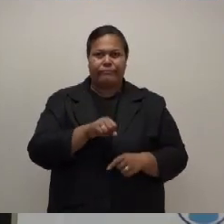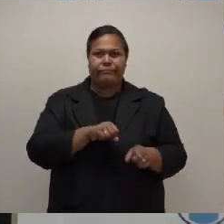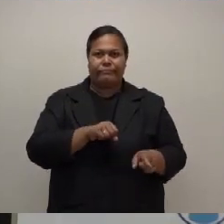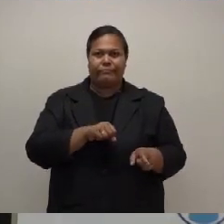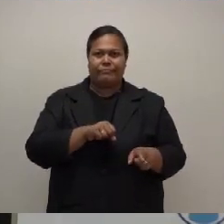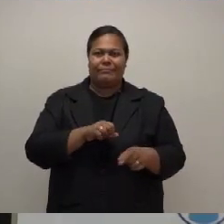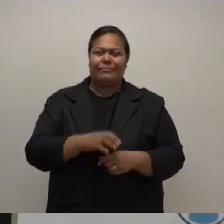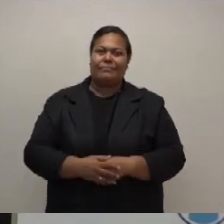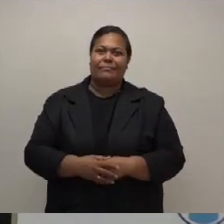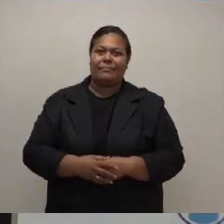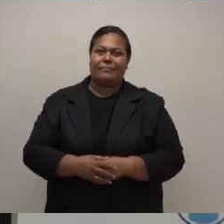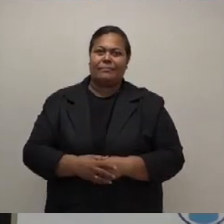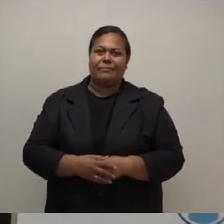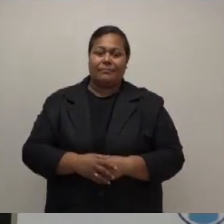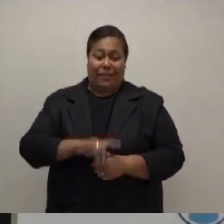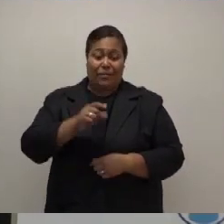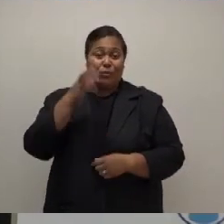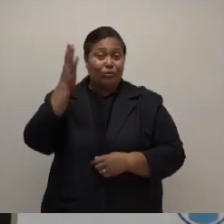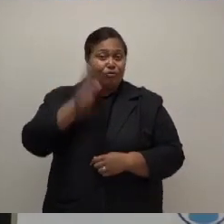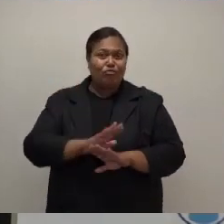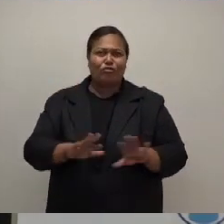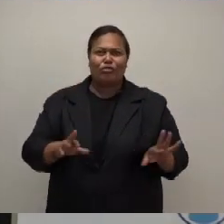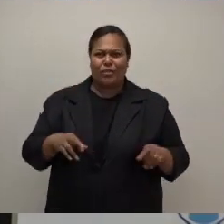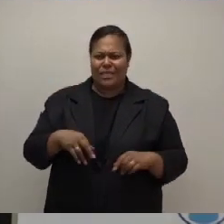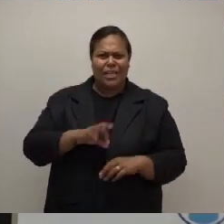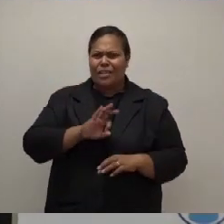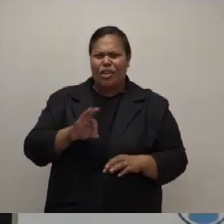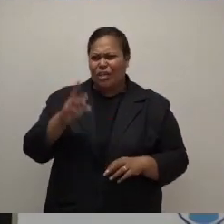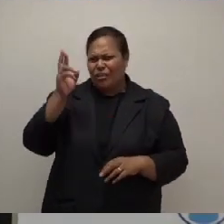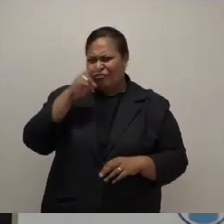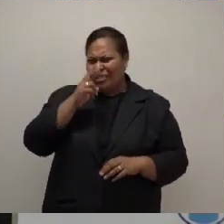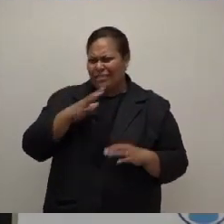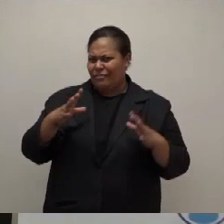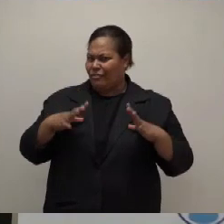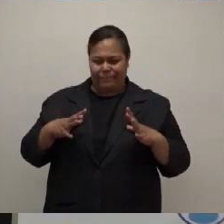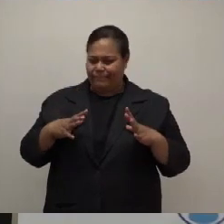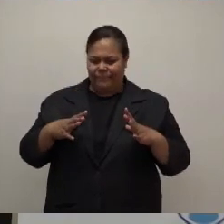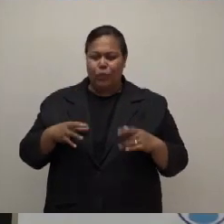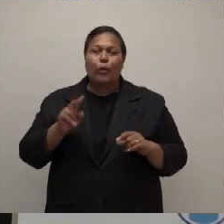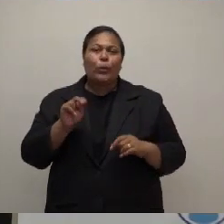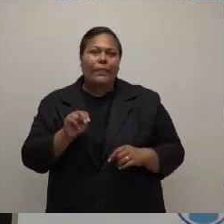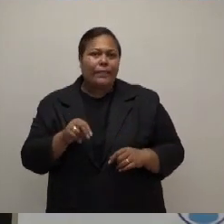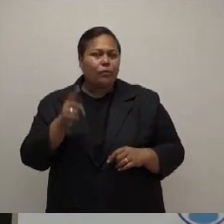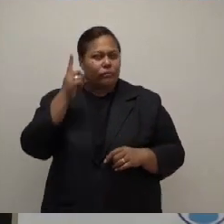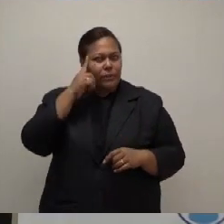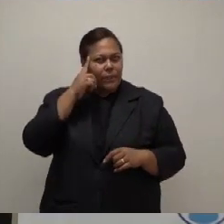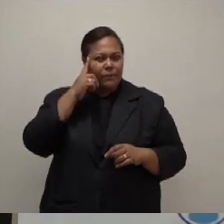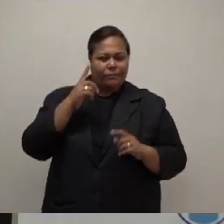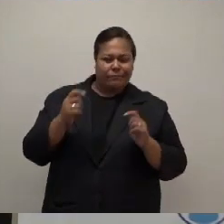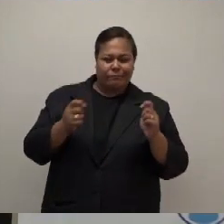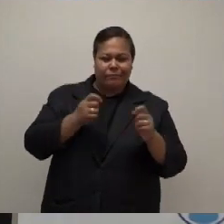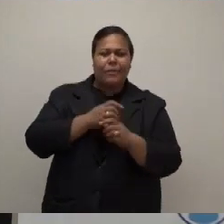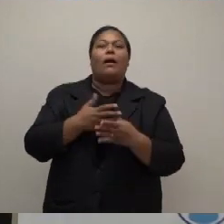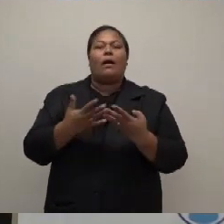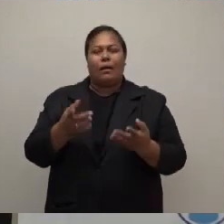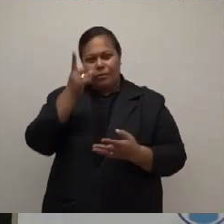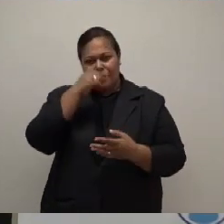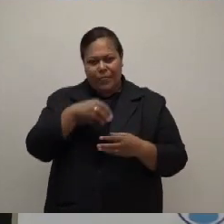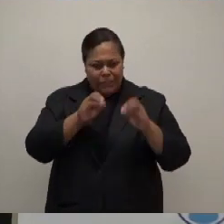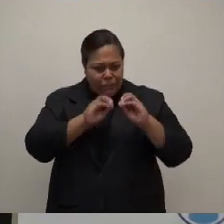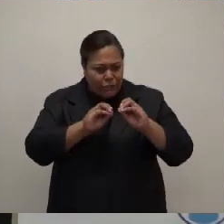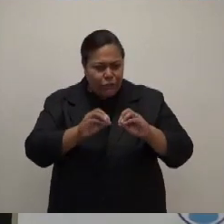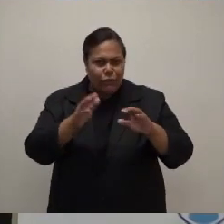not completely risk-free. So we needed to rethink the way we educate our children